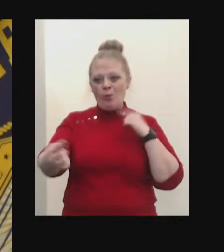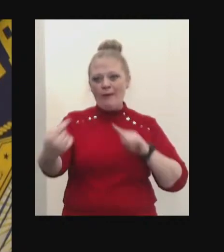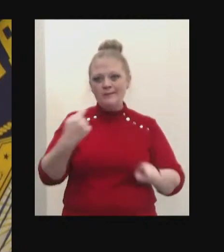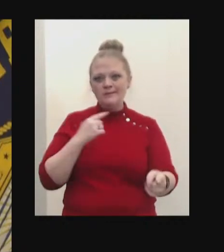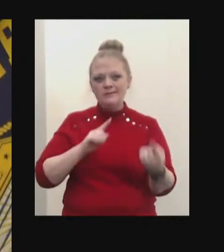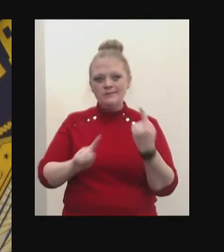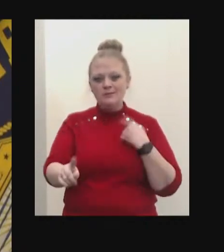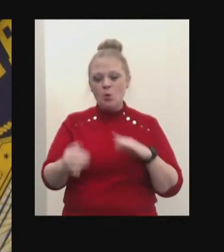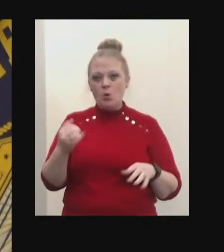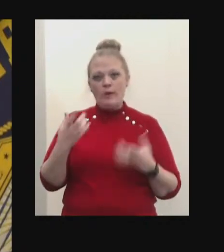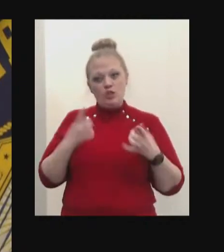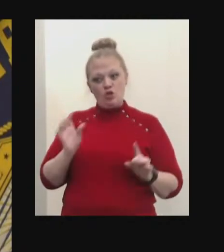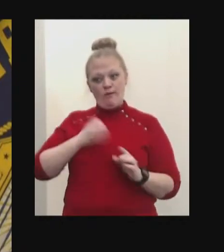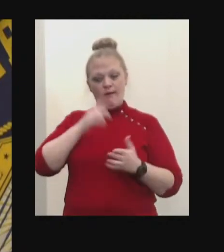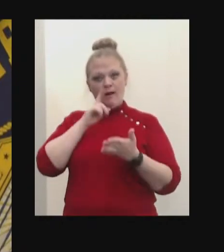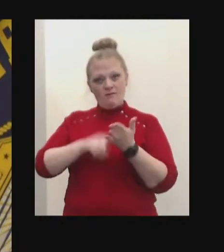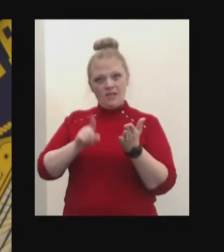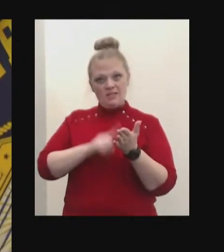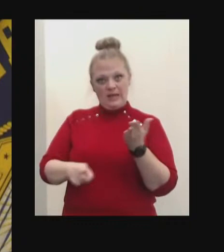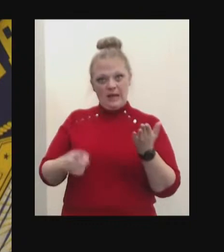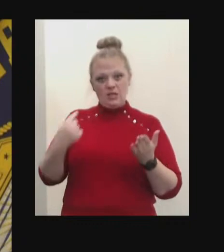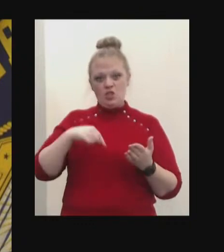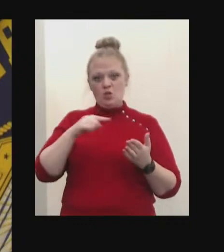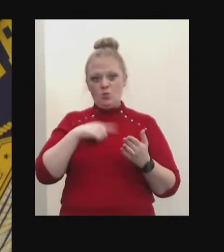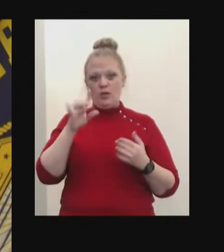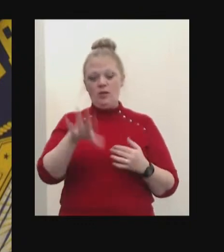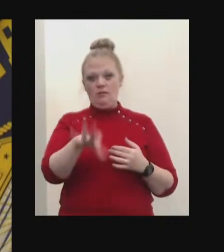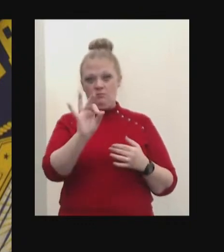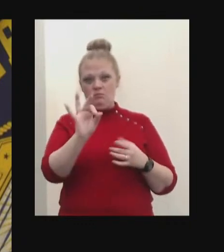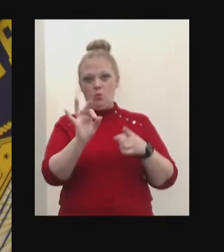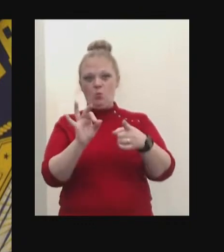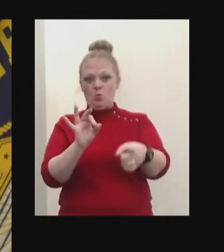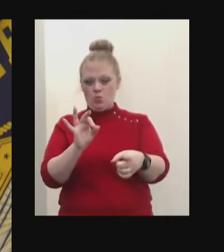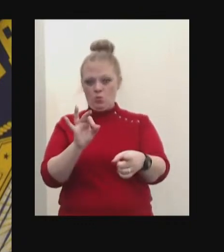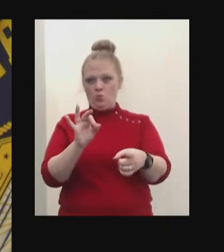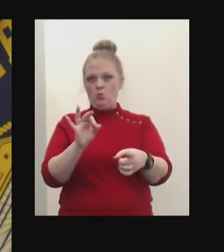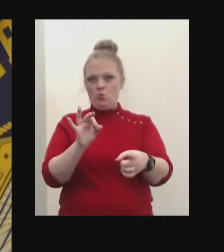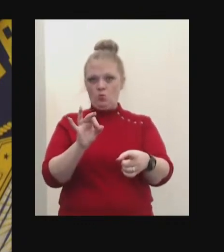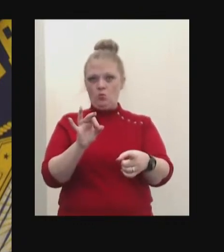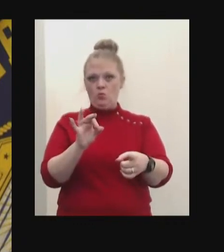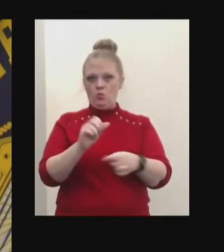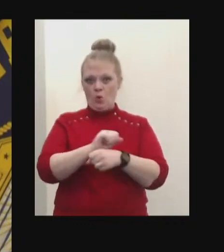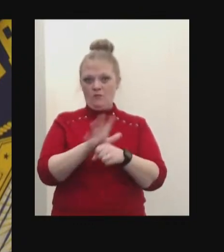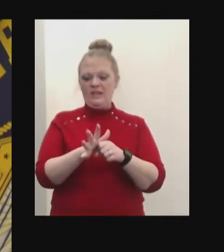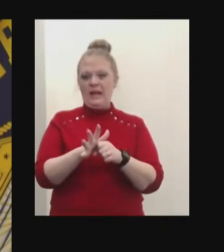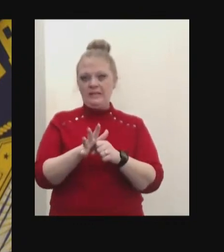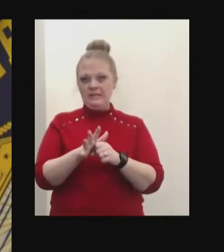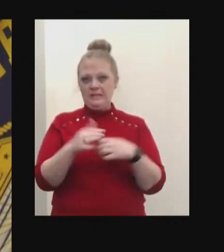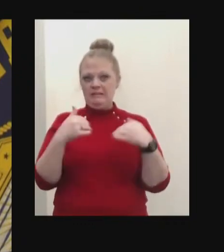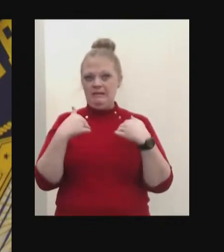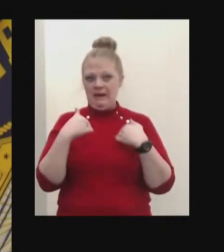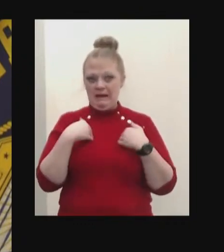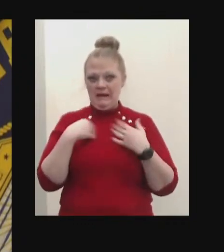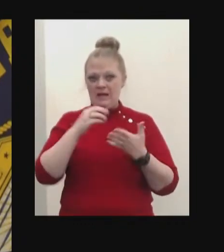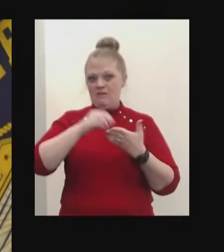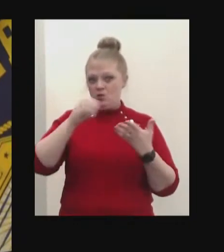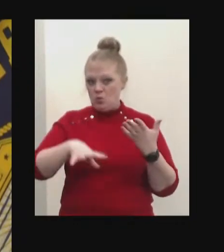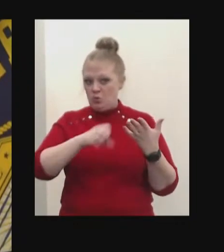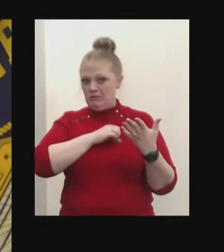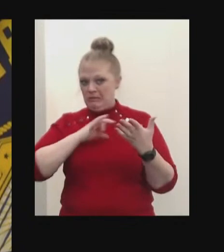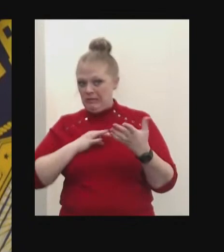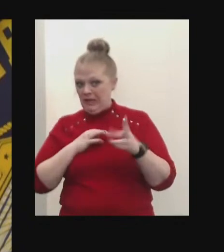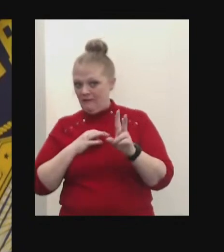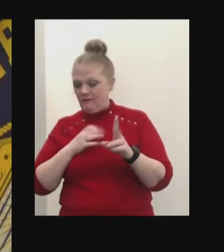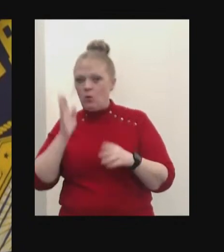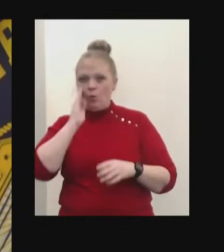identify someone who is a COVID-19 case that is a student or staff person, we will notify